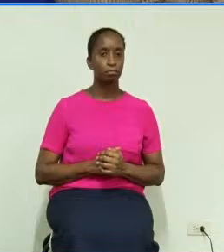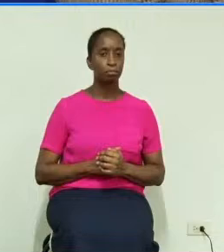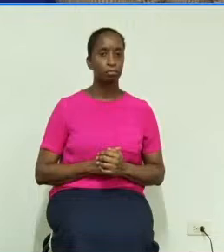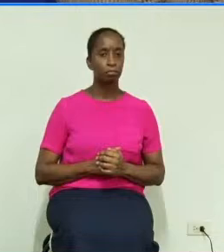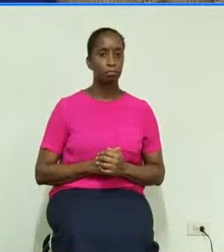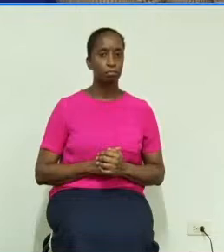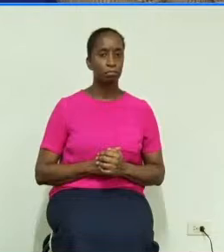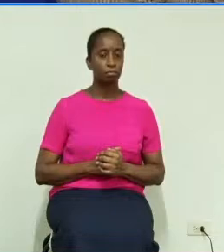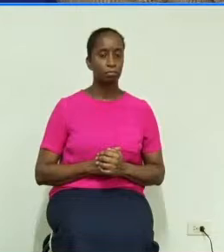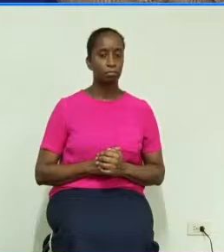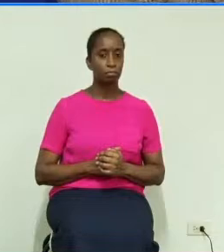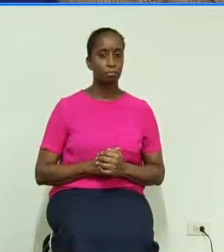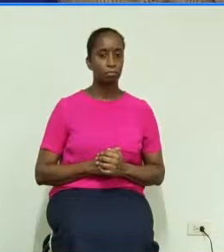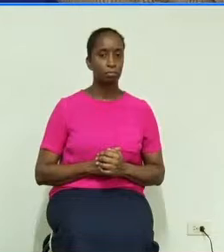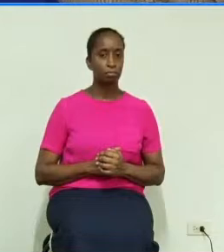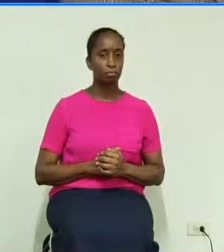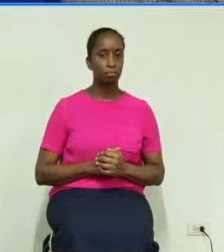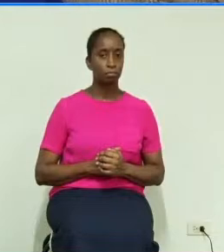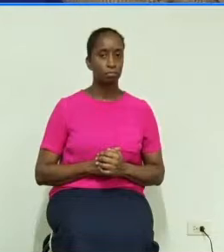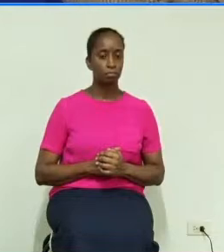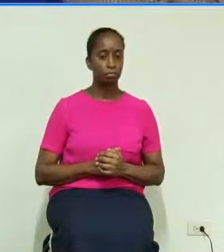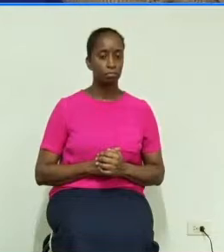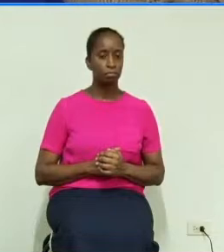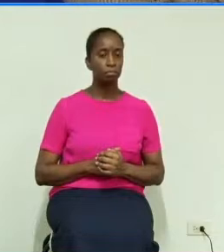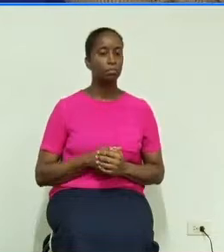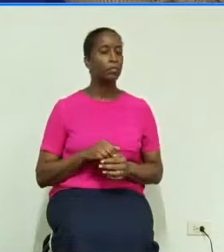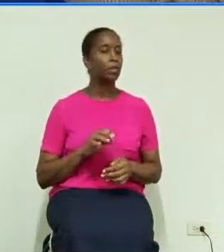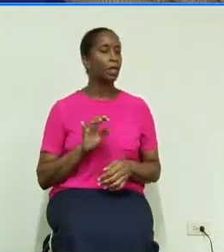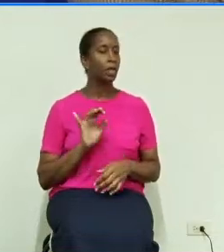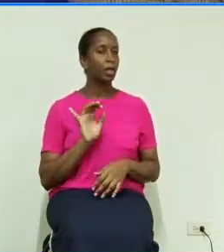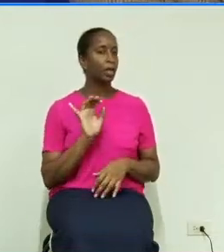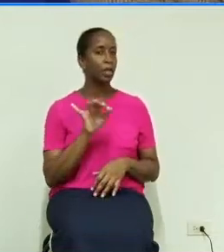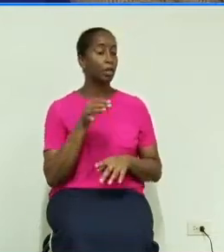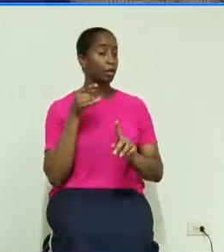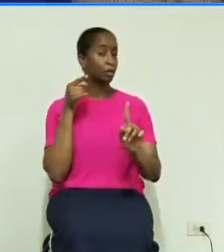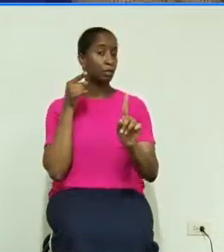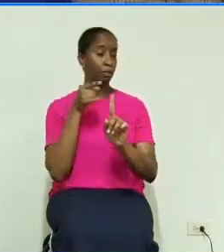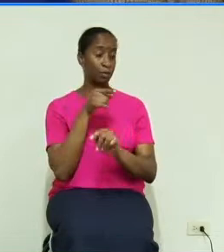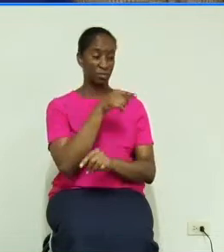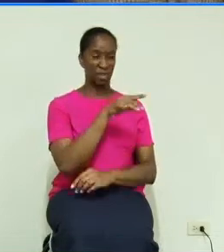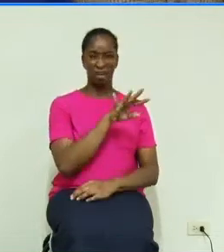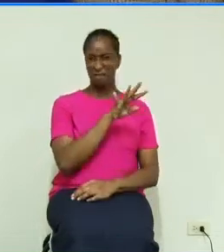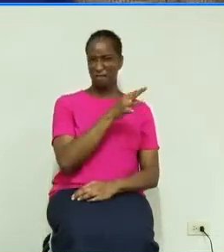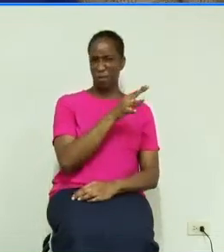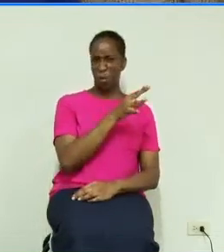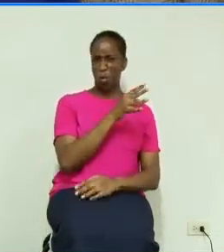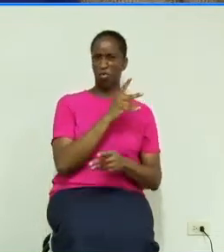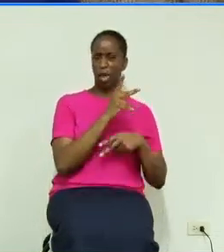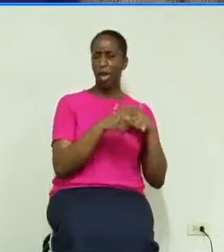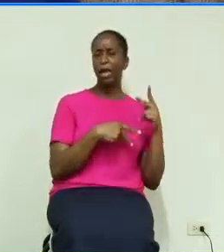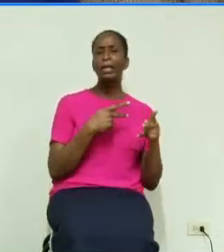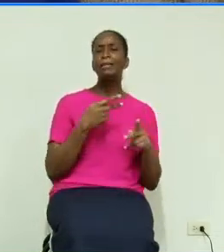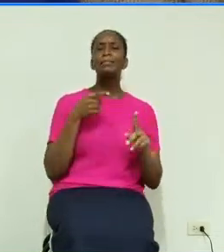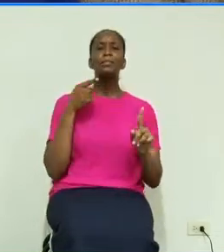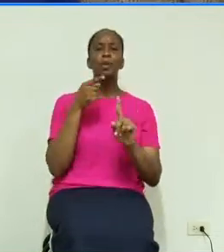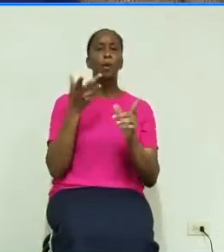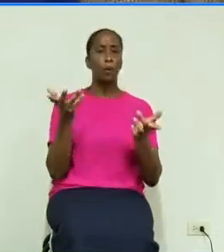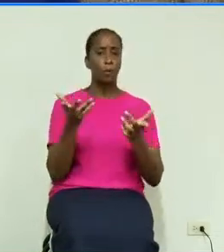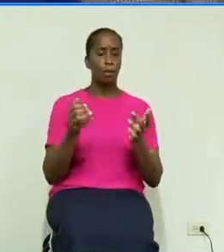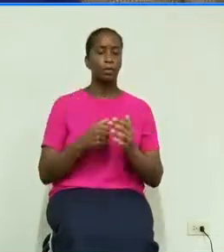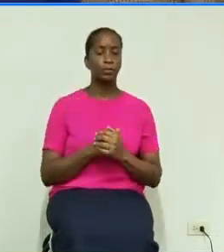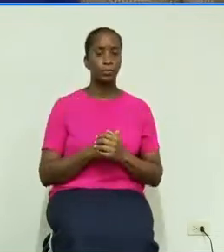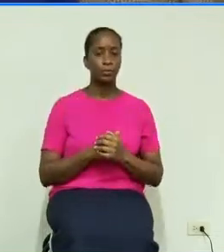principle of democratic contestation. And these chambers provide a check on